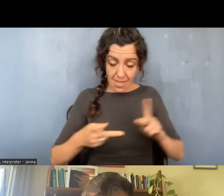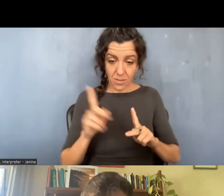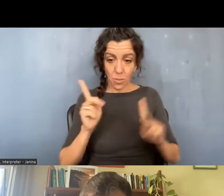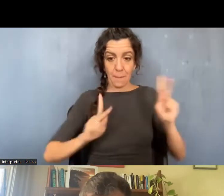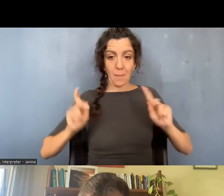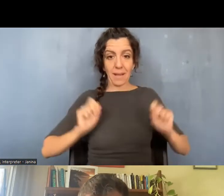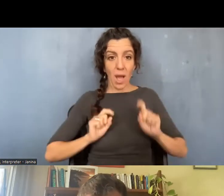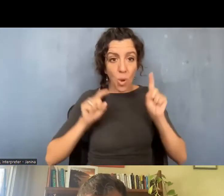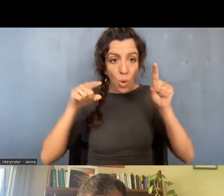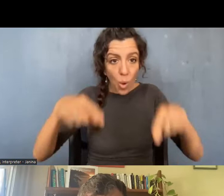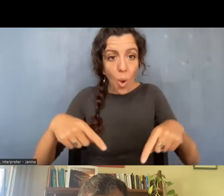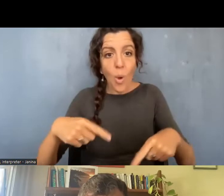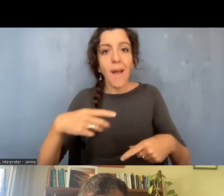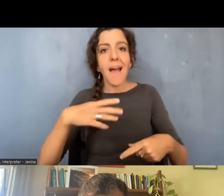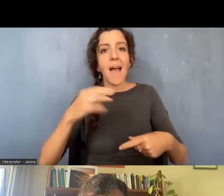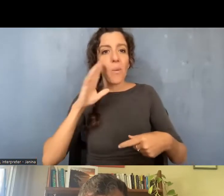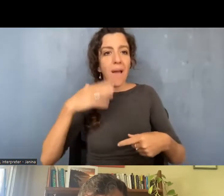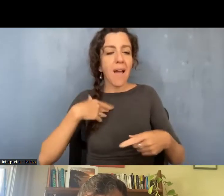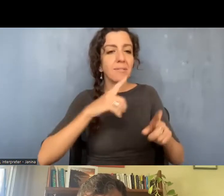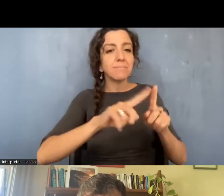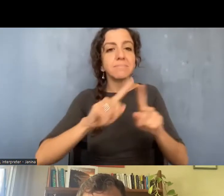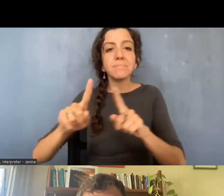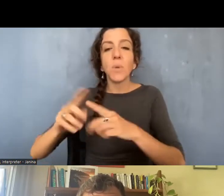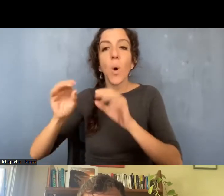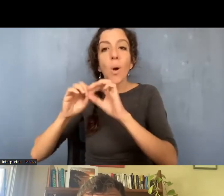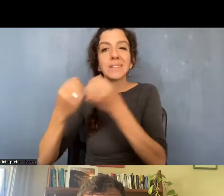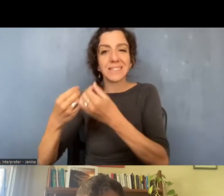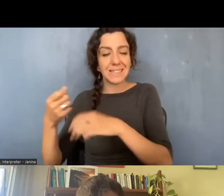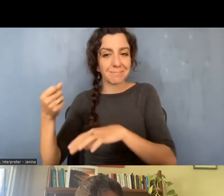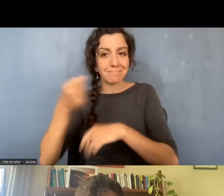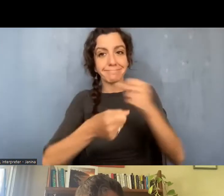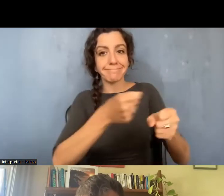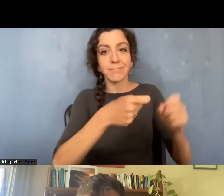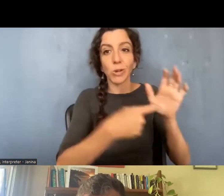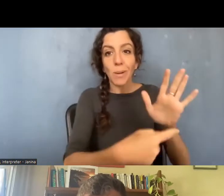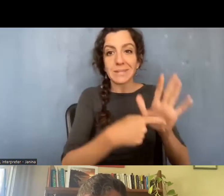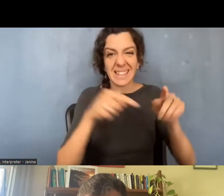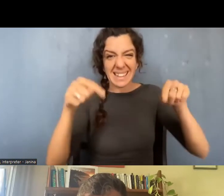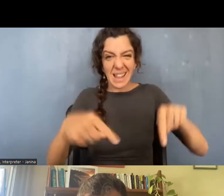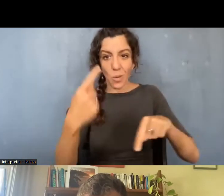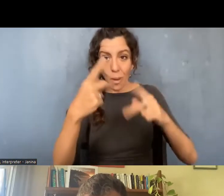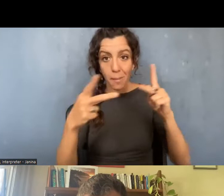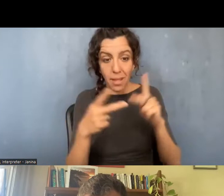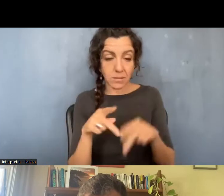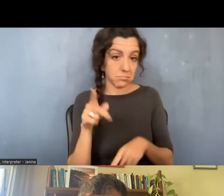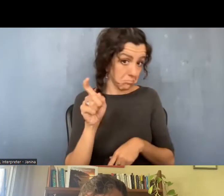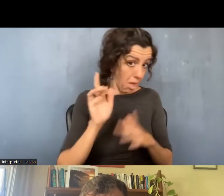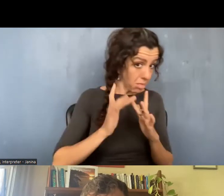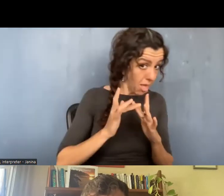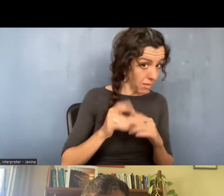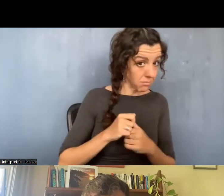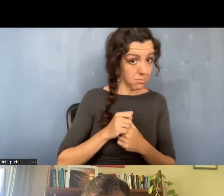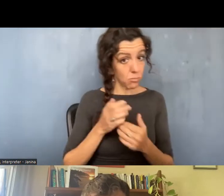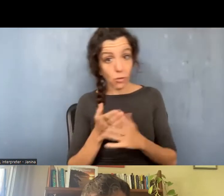in person, and there will be representatives from the various service organizations? Will this be virtual? Will it be over